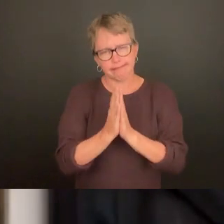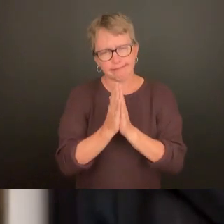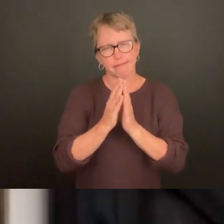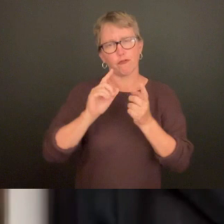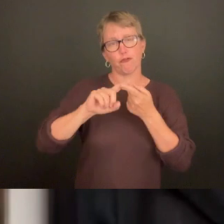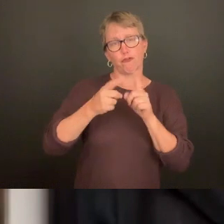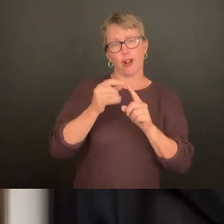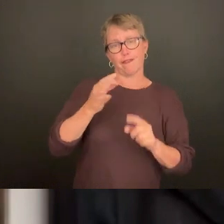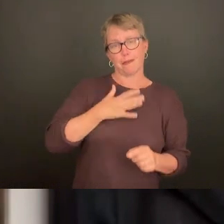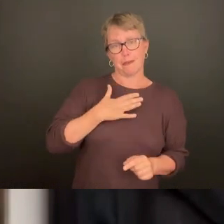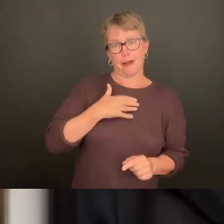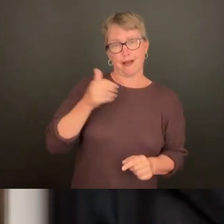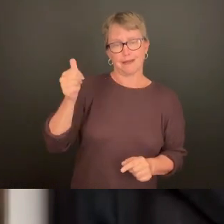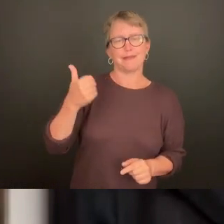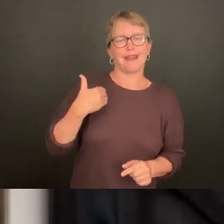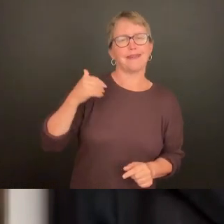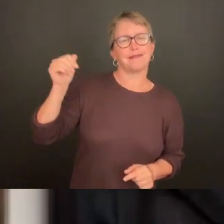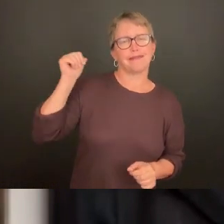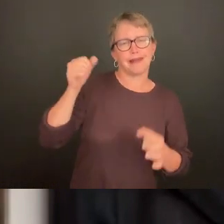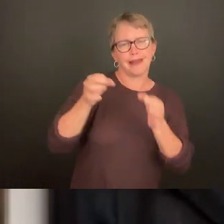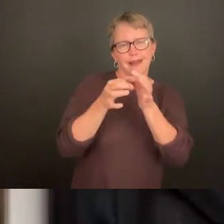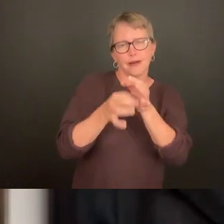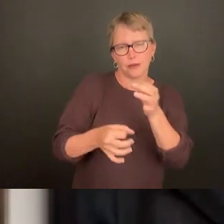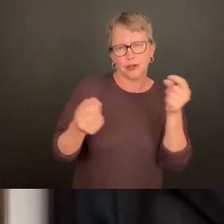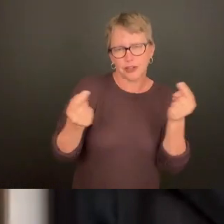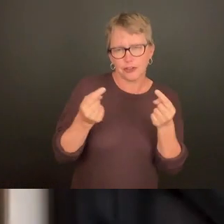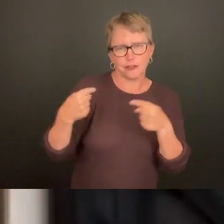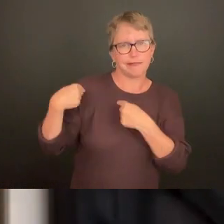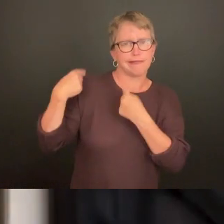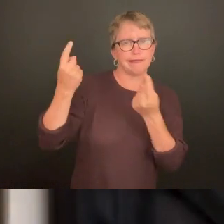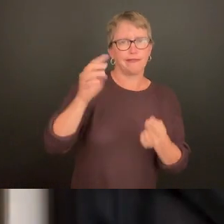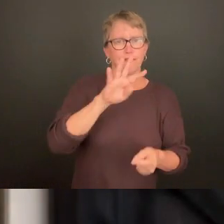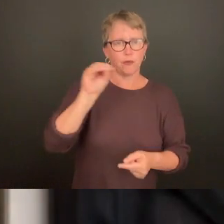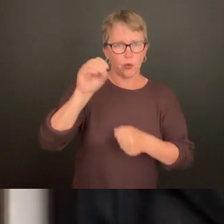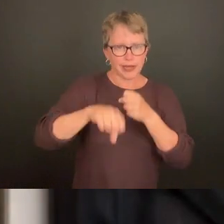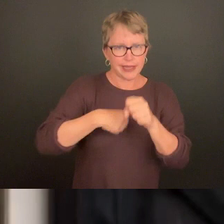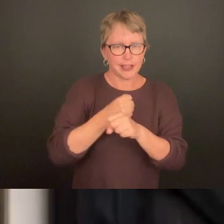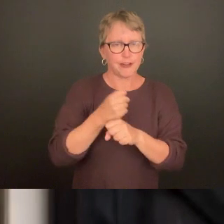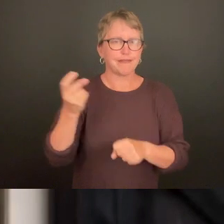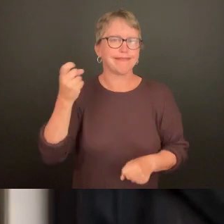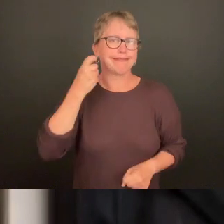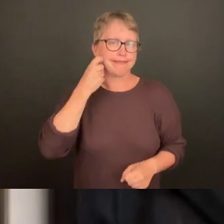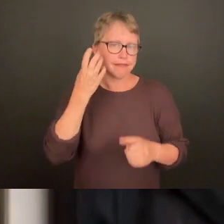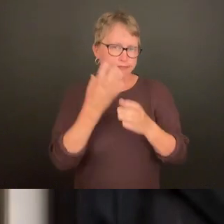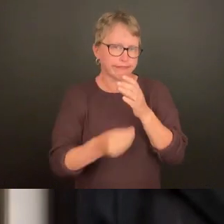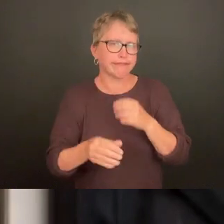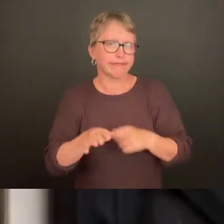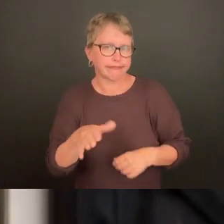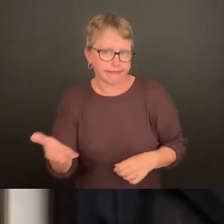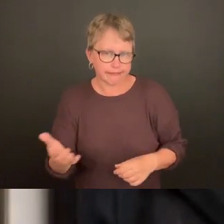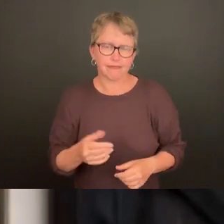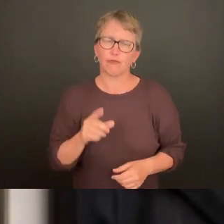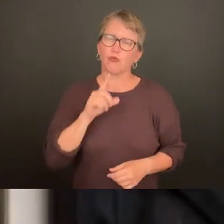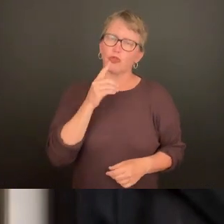So today, a couple of little things I'd like to quick introduce. We're going to talk about